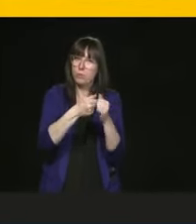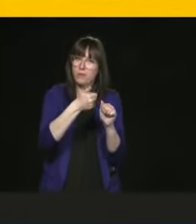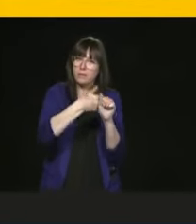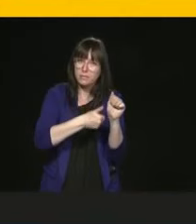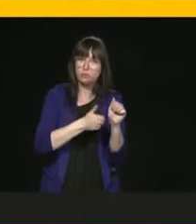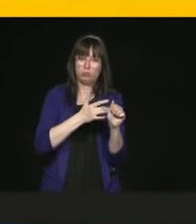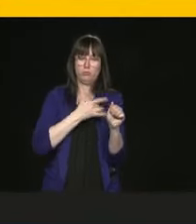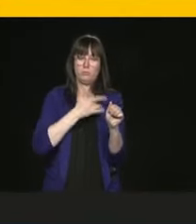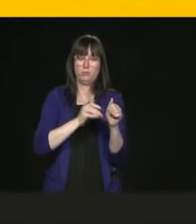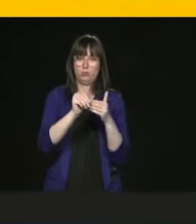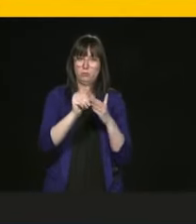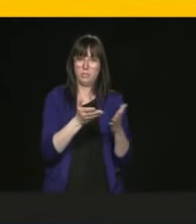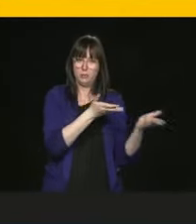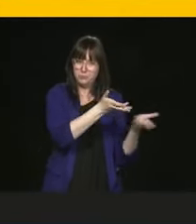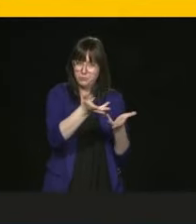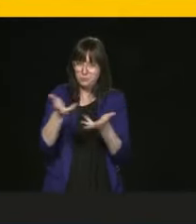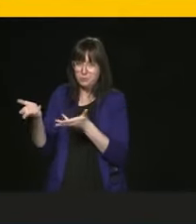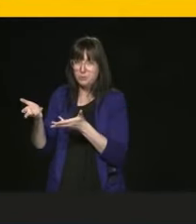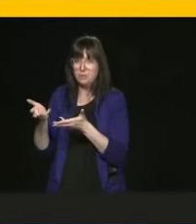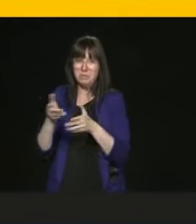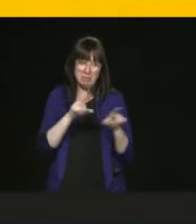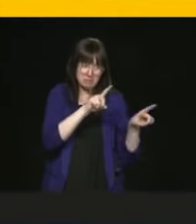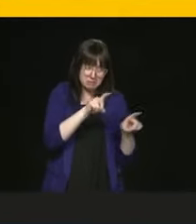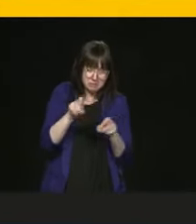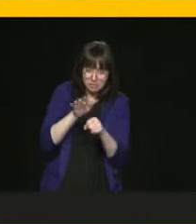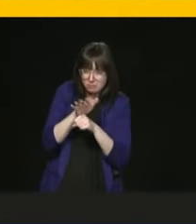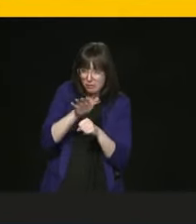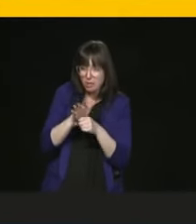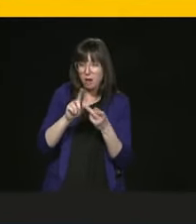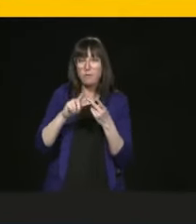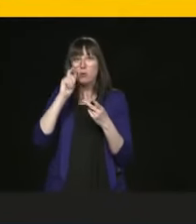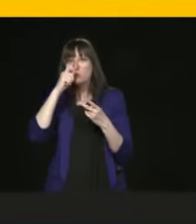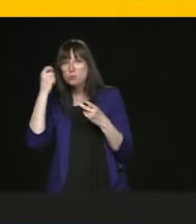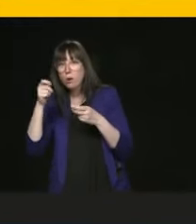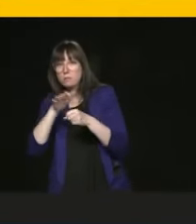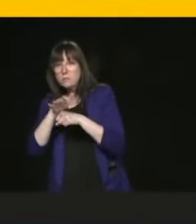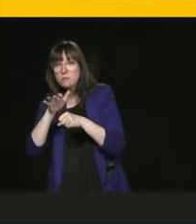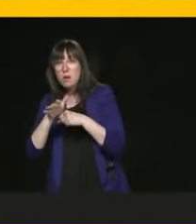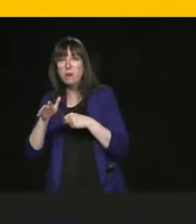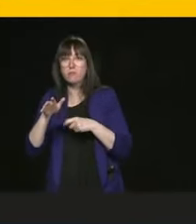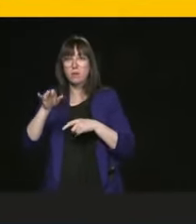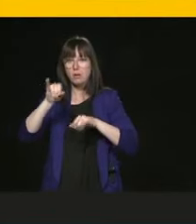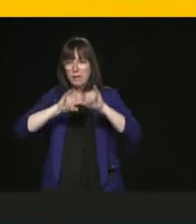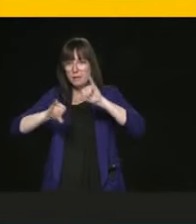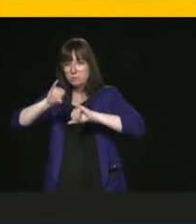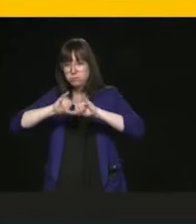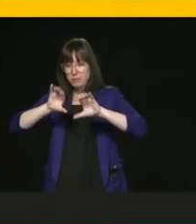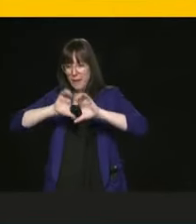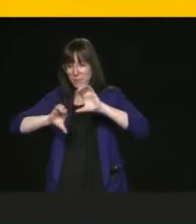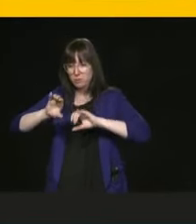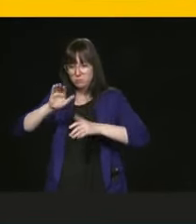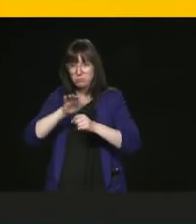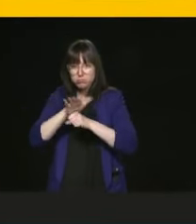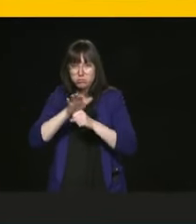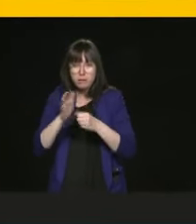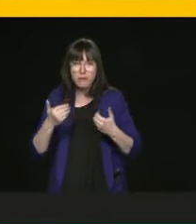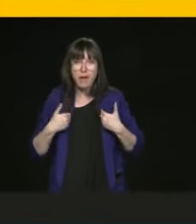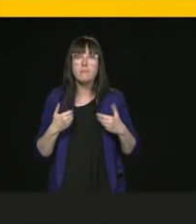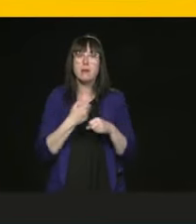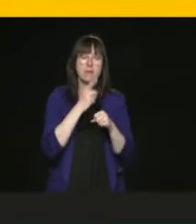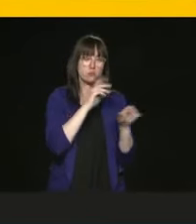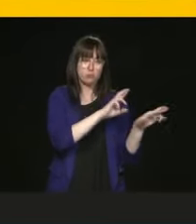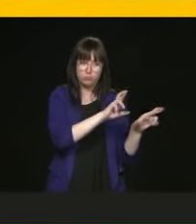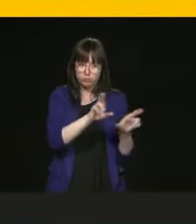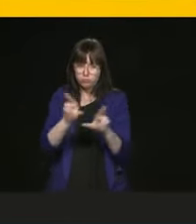provinces, ensuring there are enough tests, there are enough swabs, there are enough reagents. These are the kinds of things that we are all working